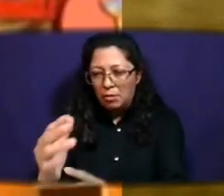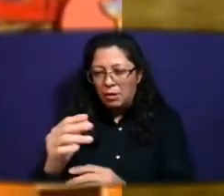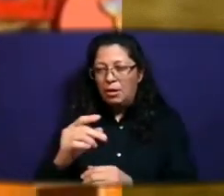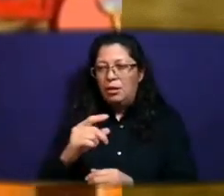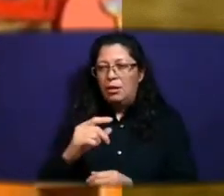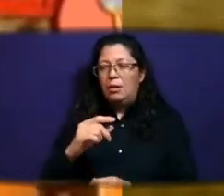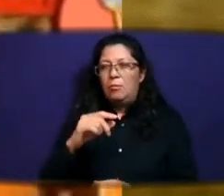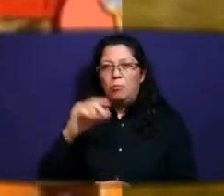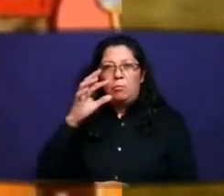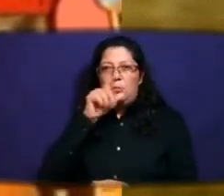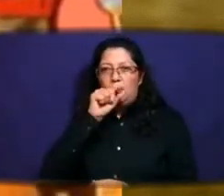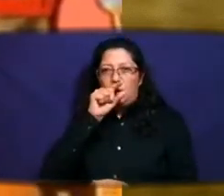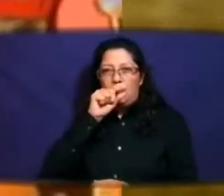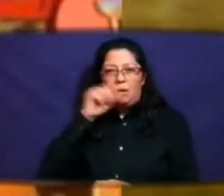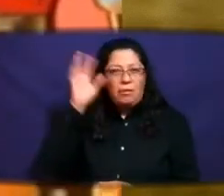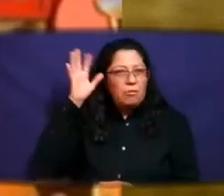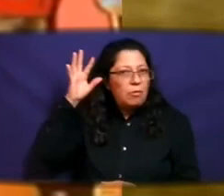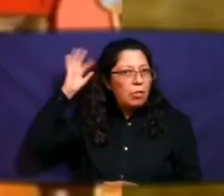bird.